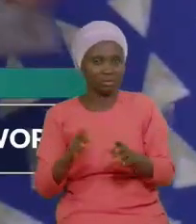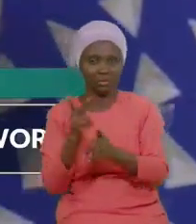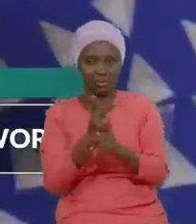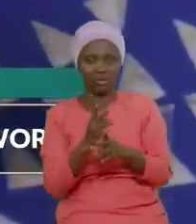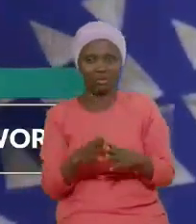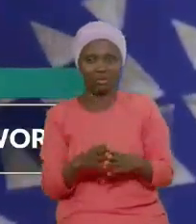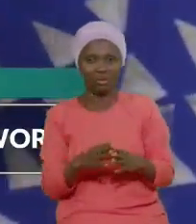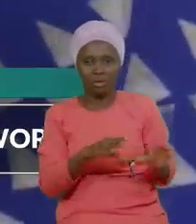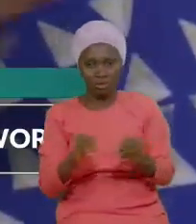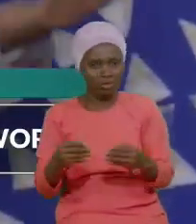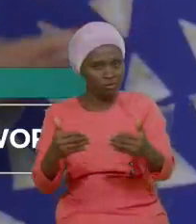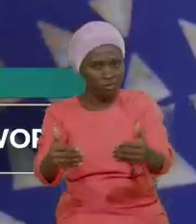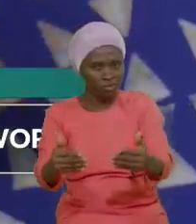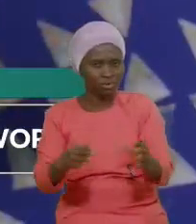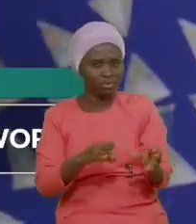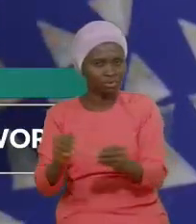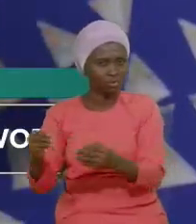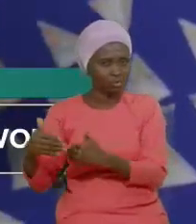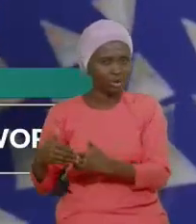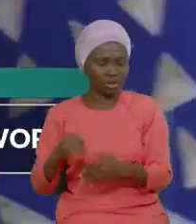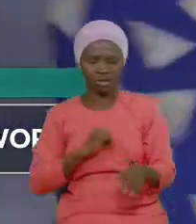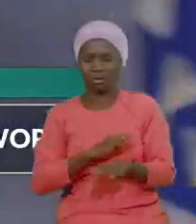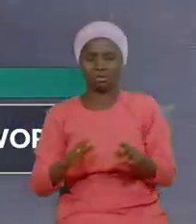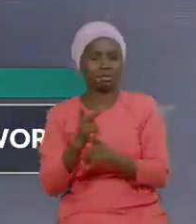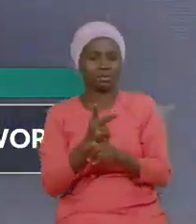More forward, more back, I don't care.